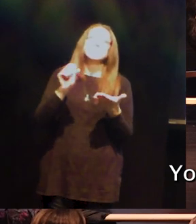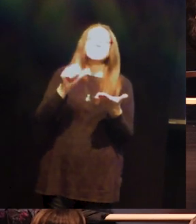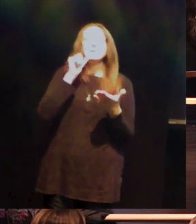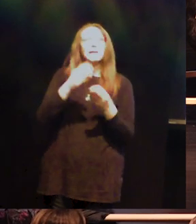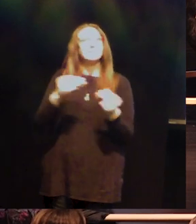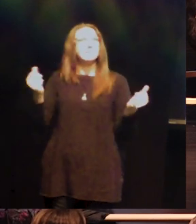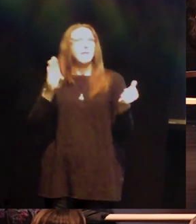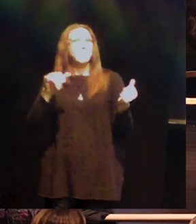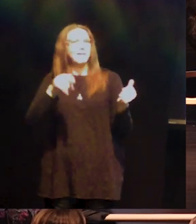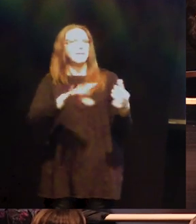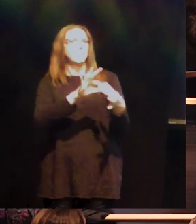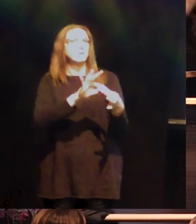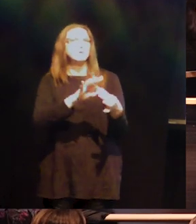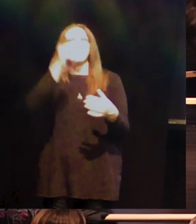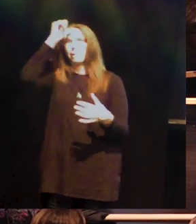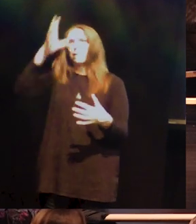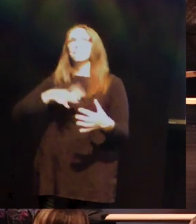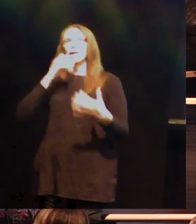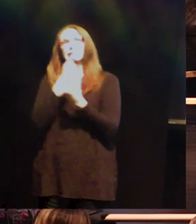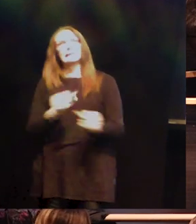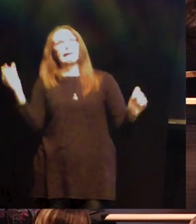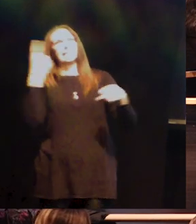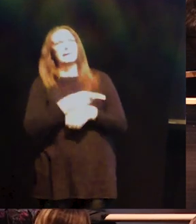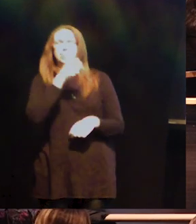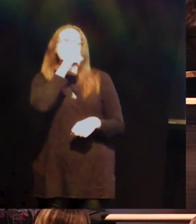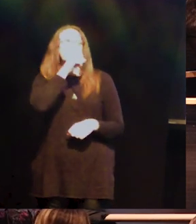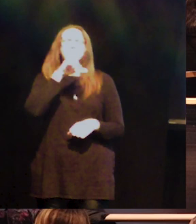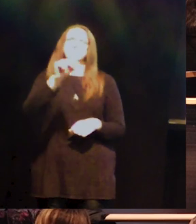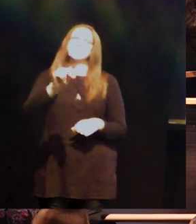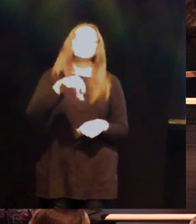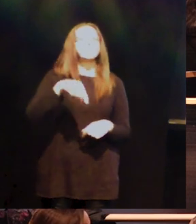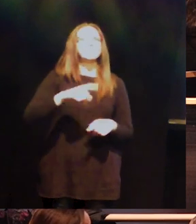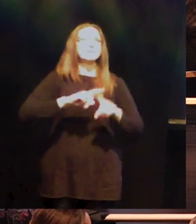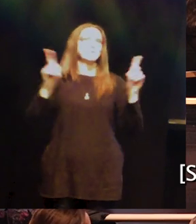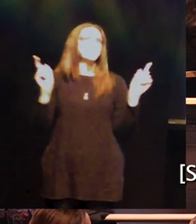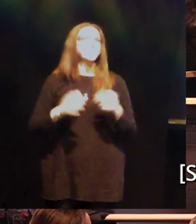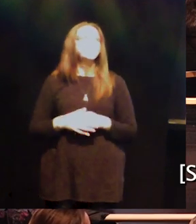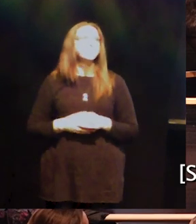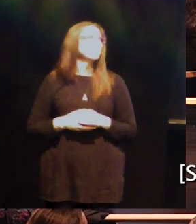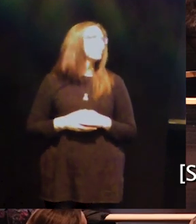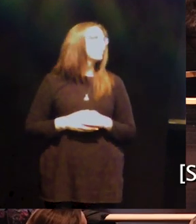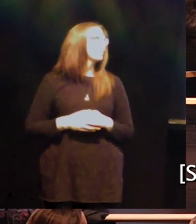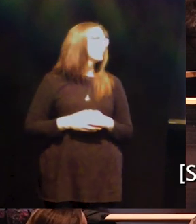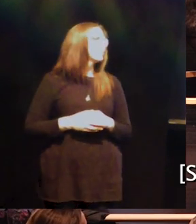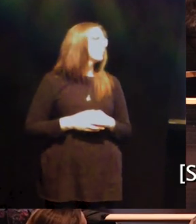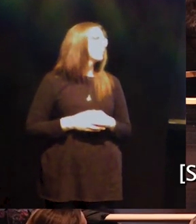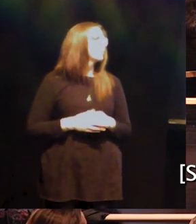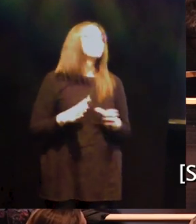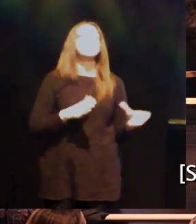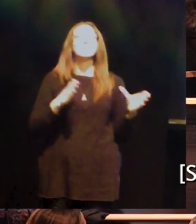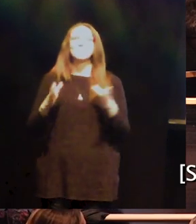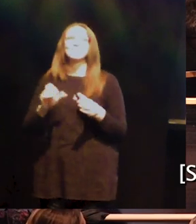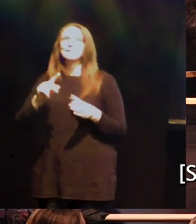this relationship, but it's not solved by the man and the thing and, like, you know, yeah. And, yeah. You know, it's just